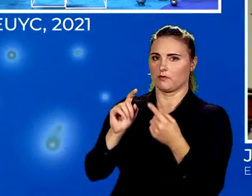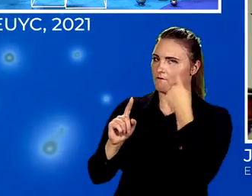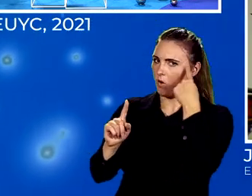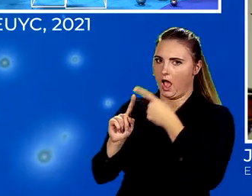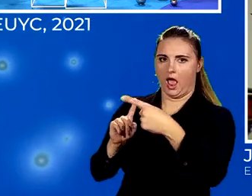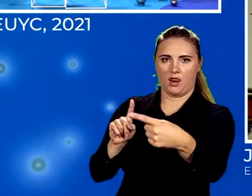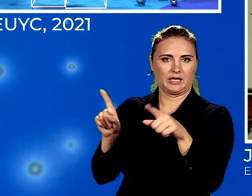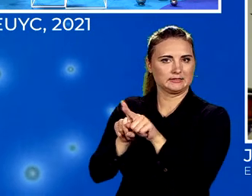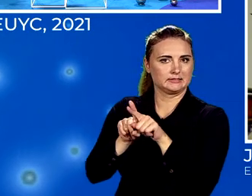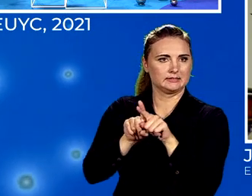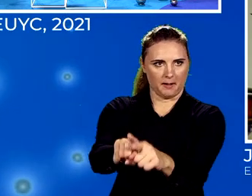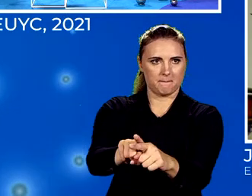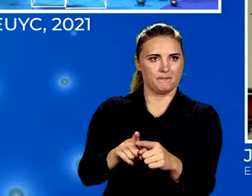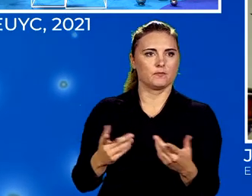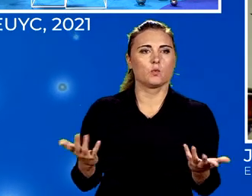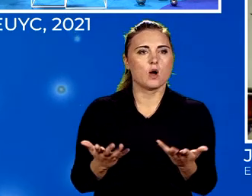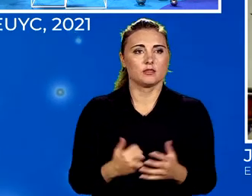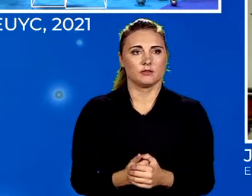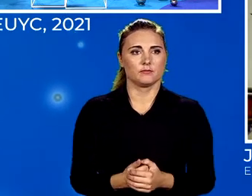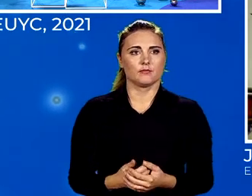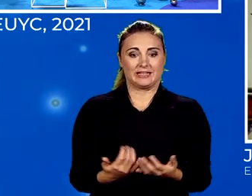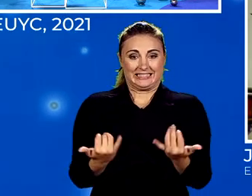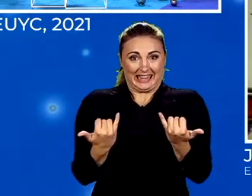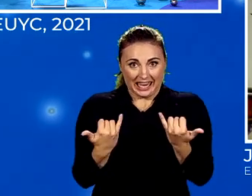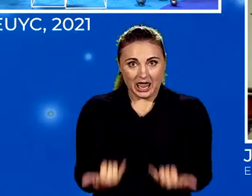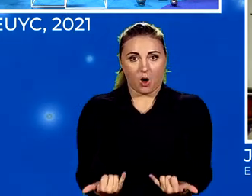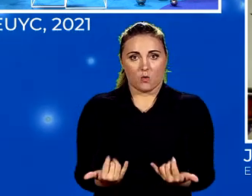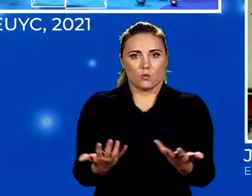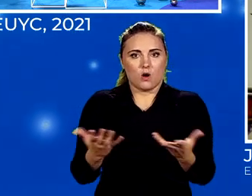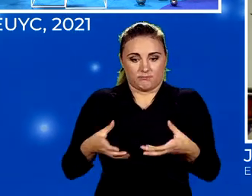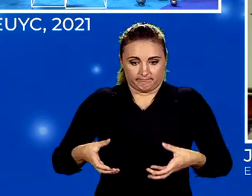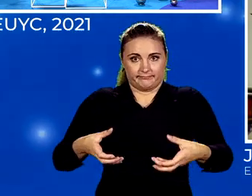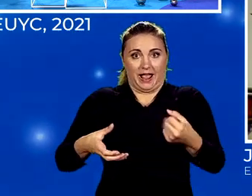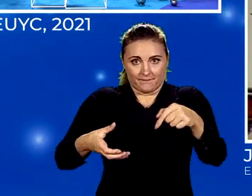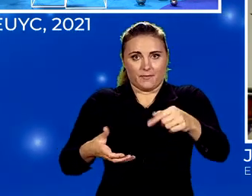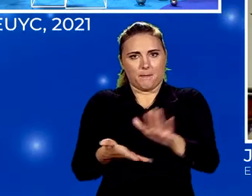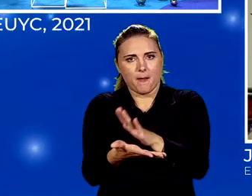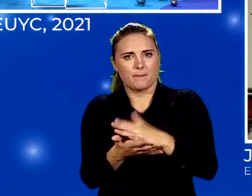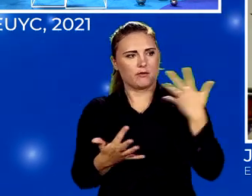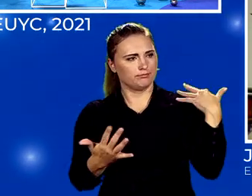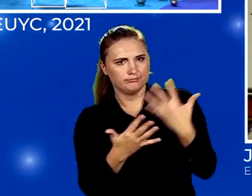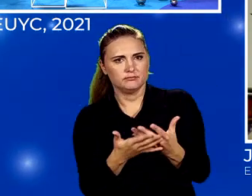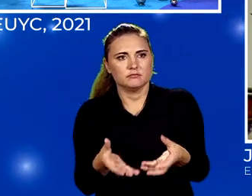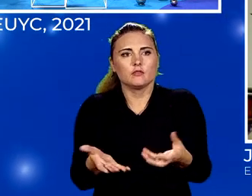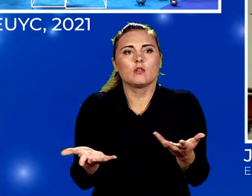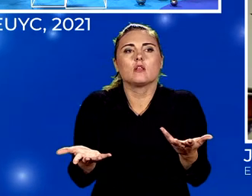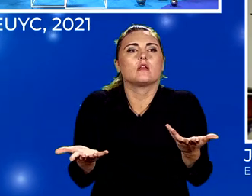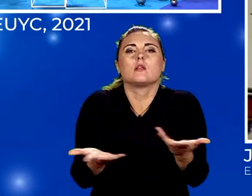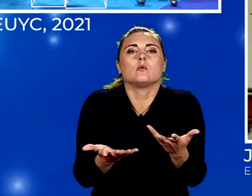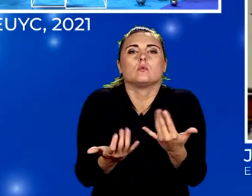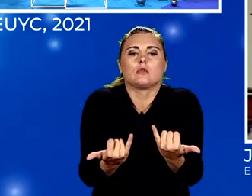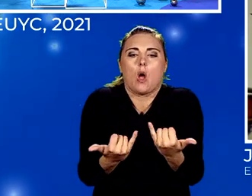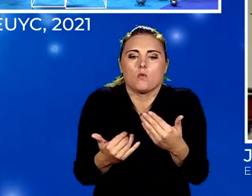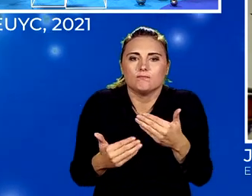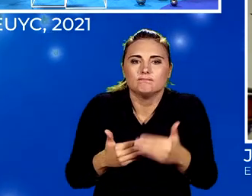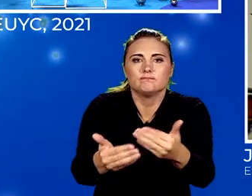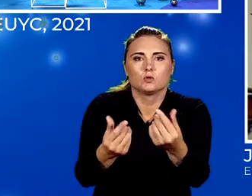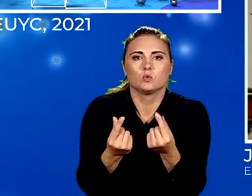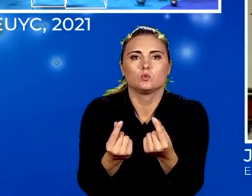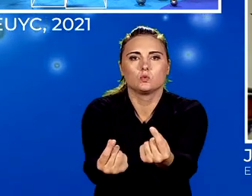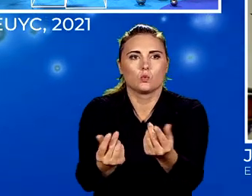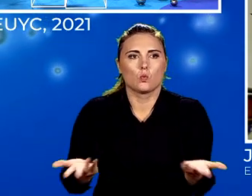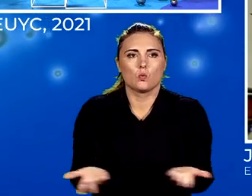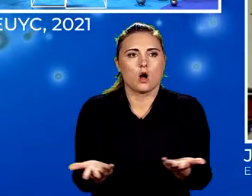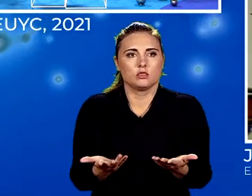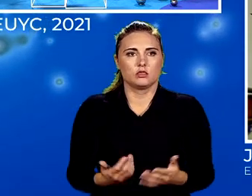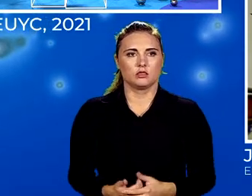action at the moment that has to be done in the moment, I know it's hard to choose, what would that action be in order to ensure space and participation